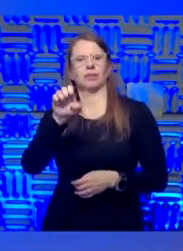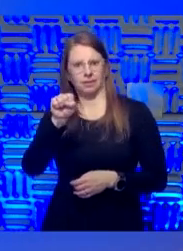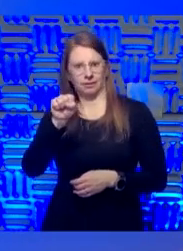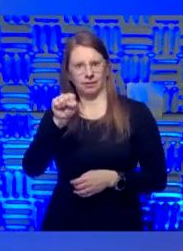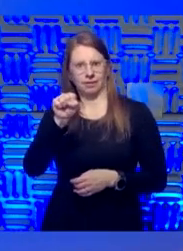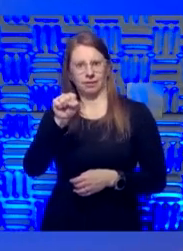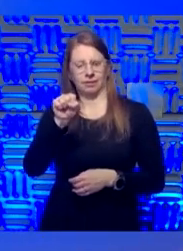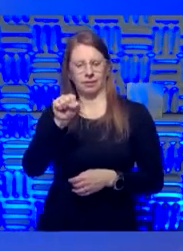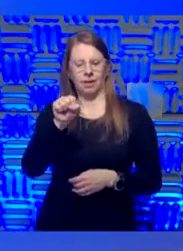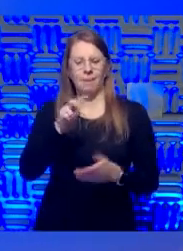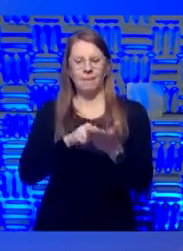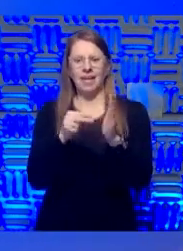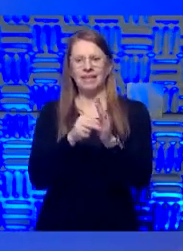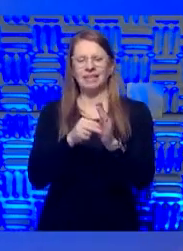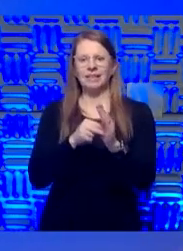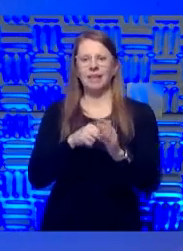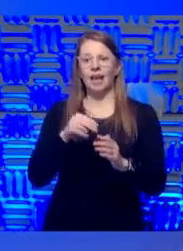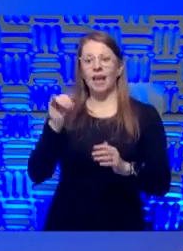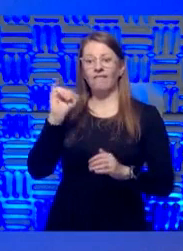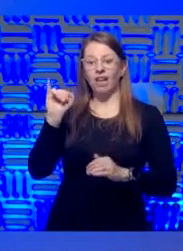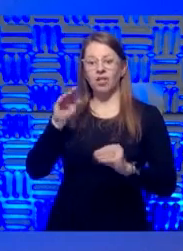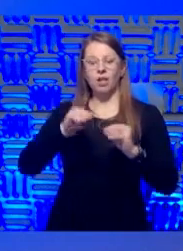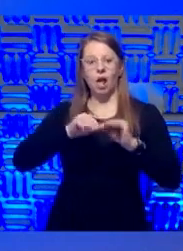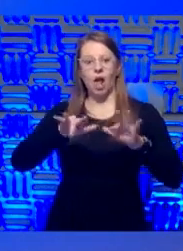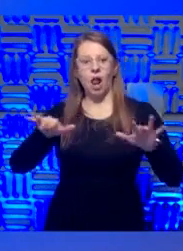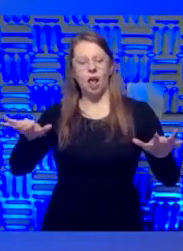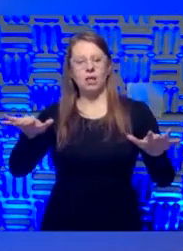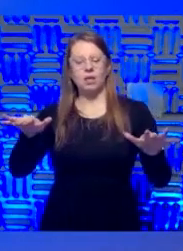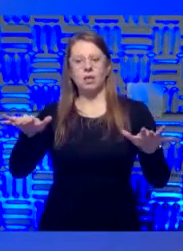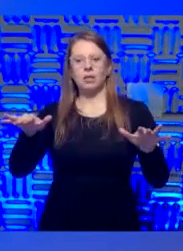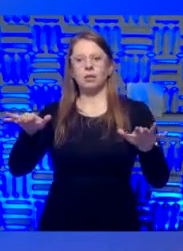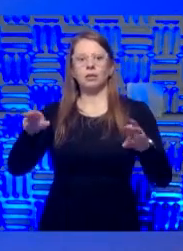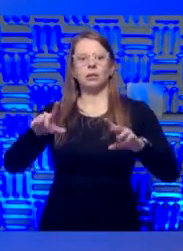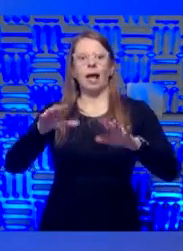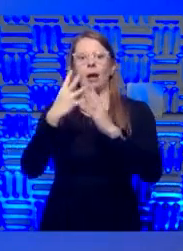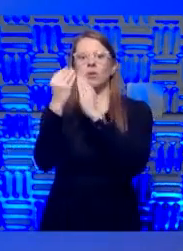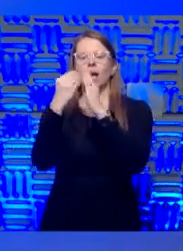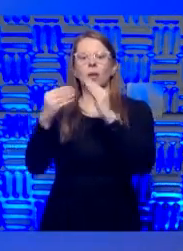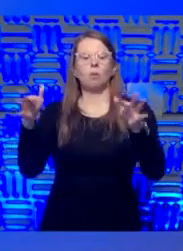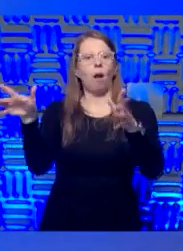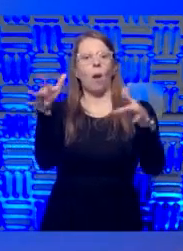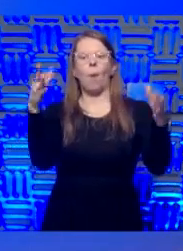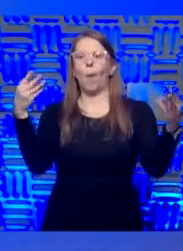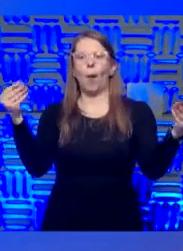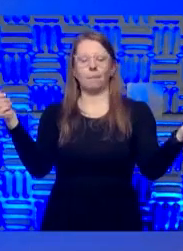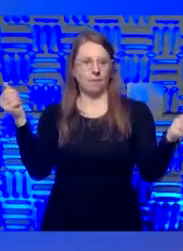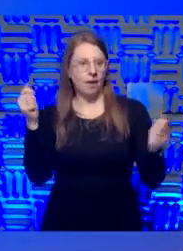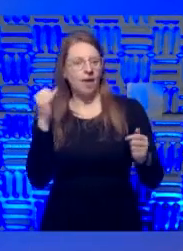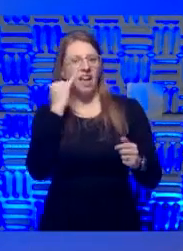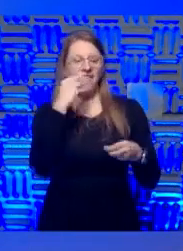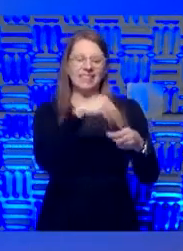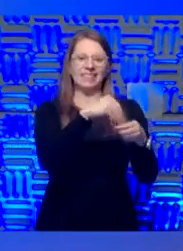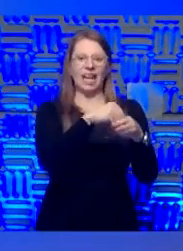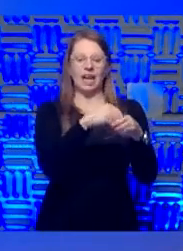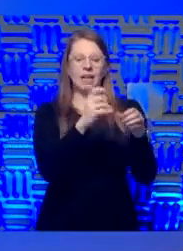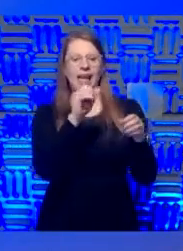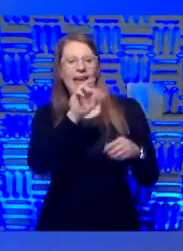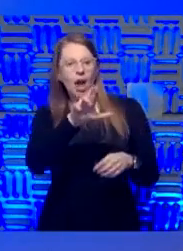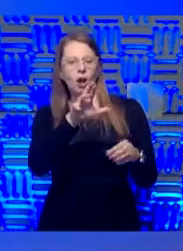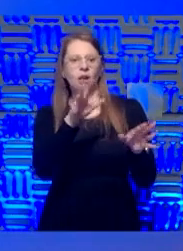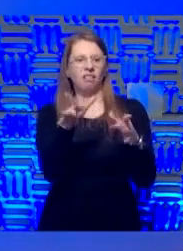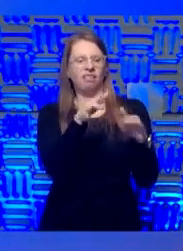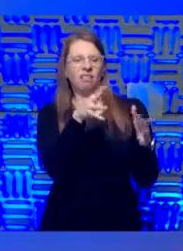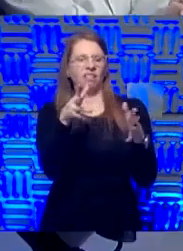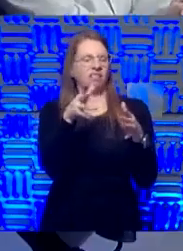continued density of infectious particles indoors in the small places as opposed to outside with all the air currents and things of